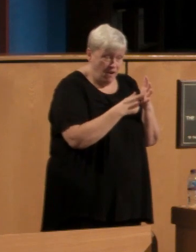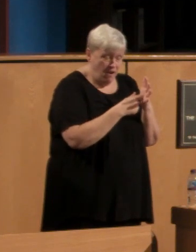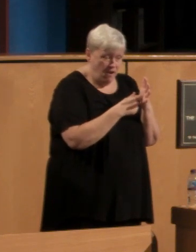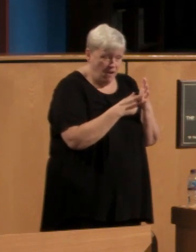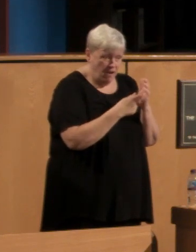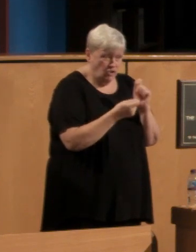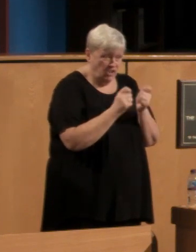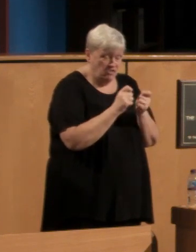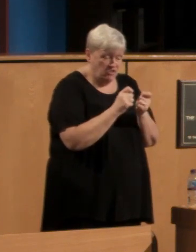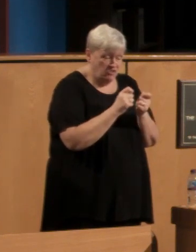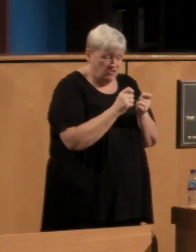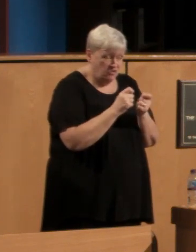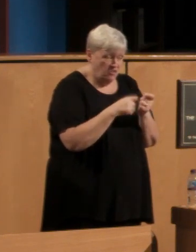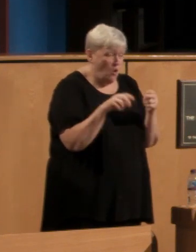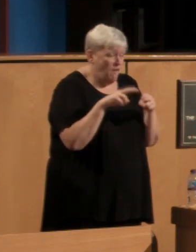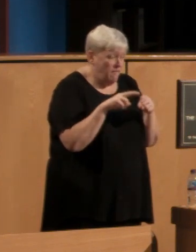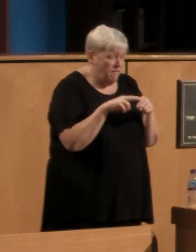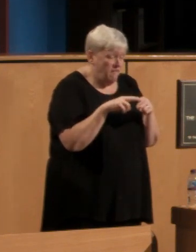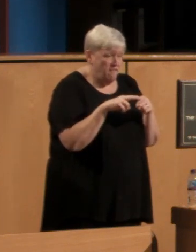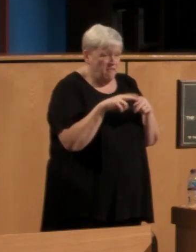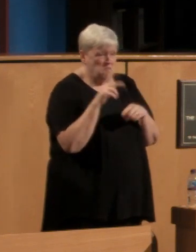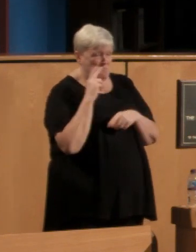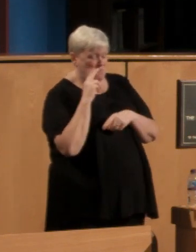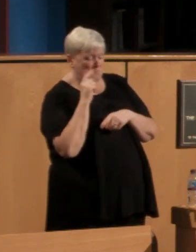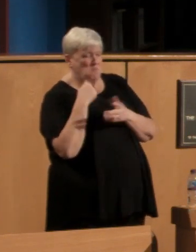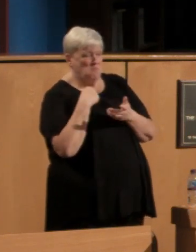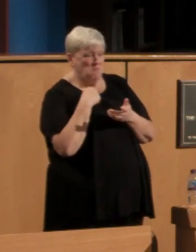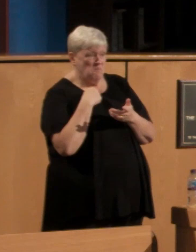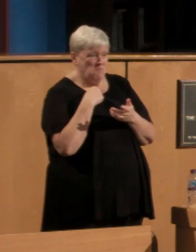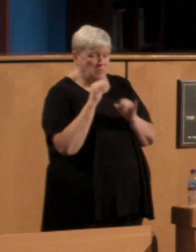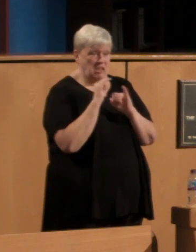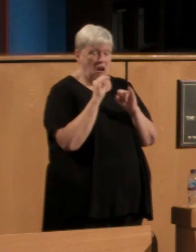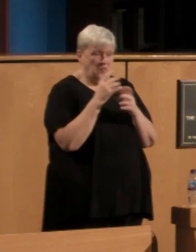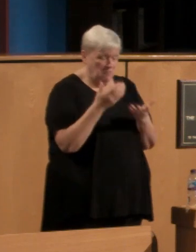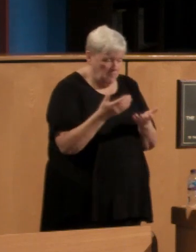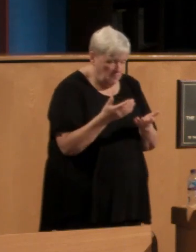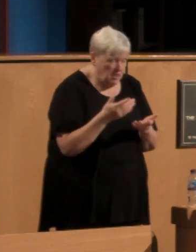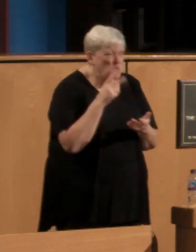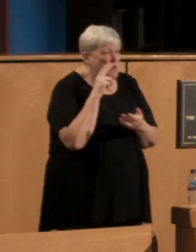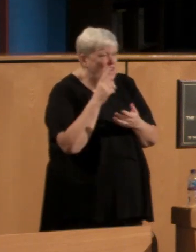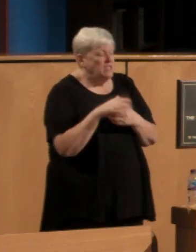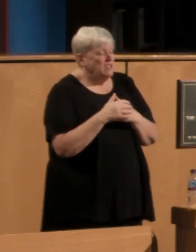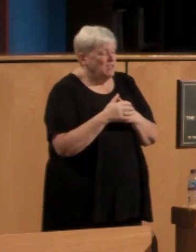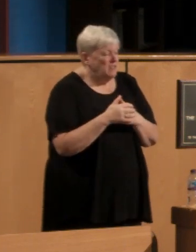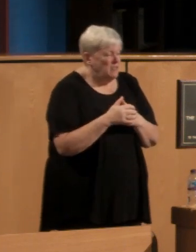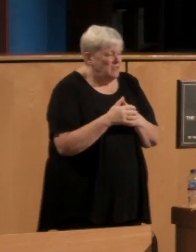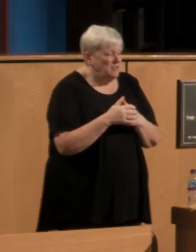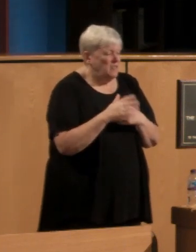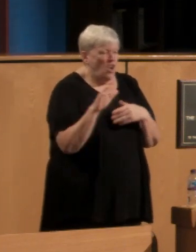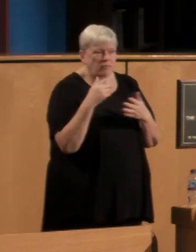strange, odd, peculiar, bizarre, weird,